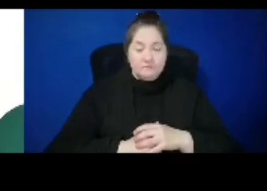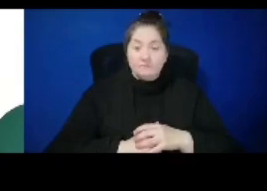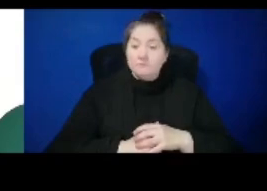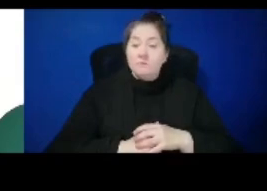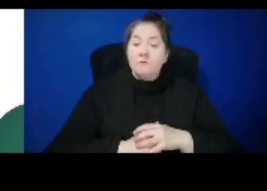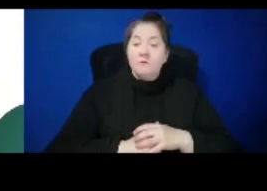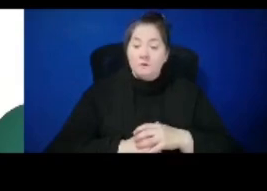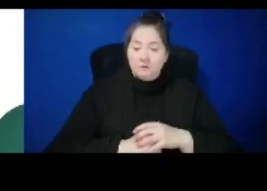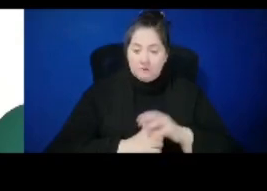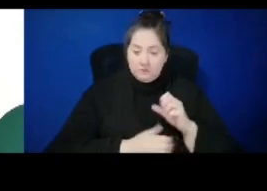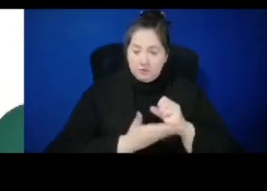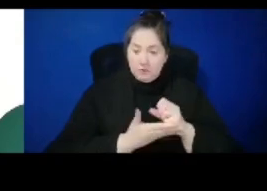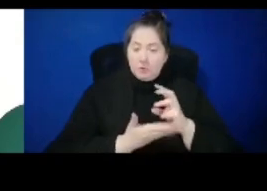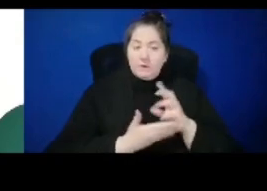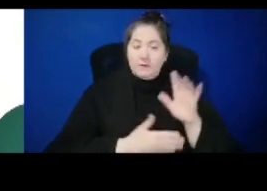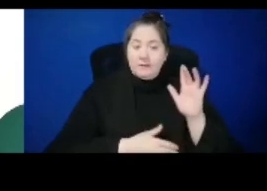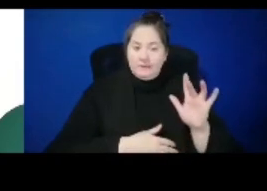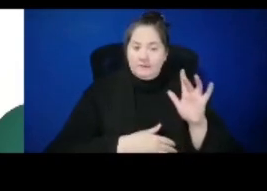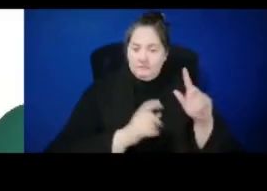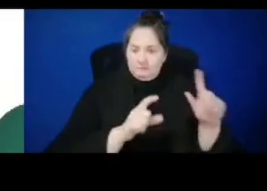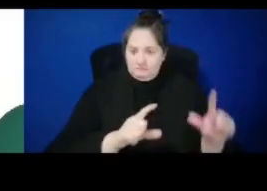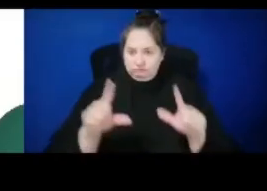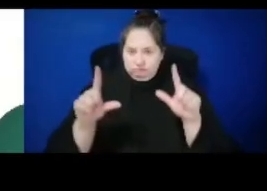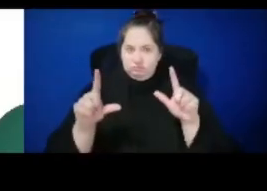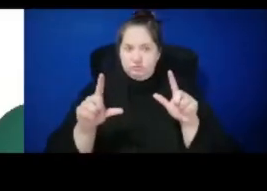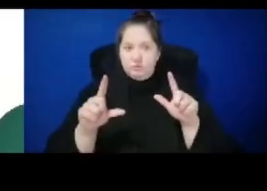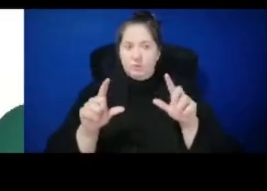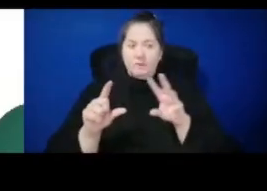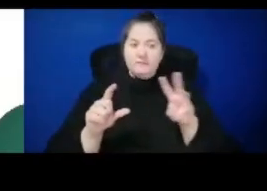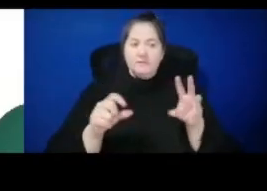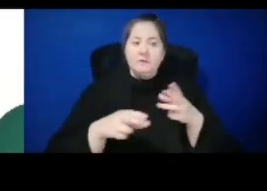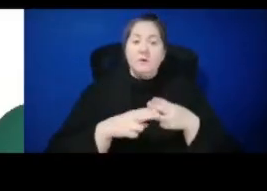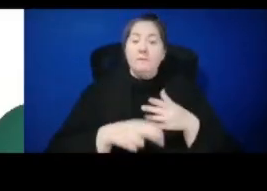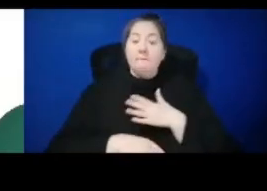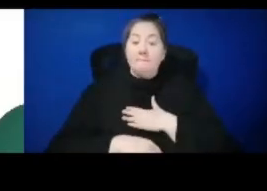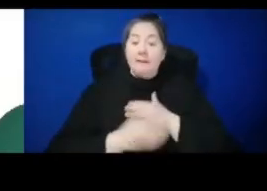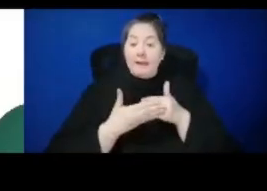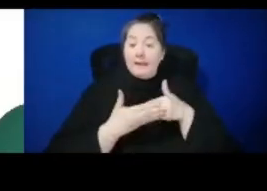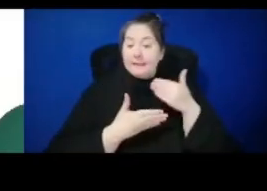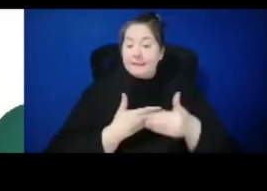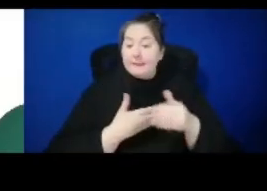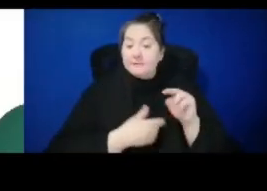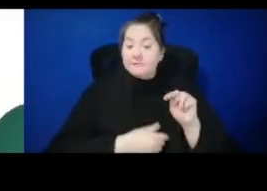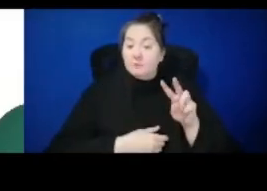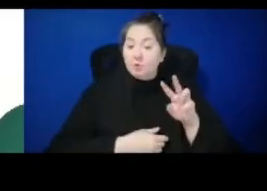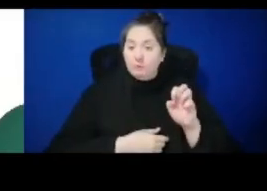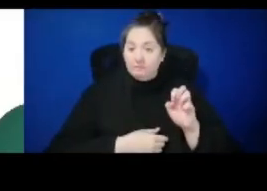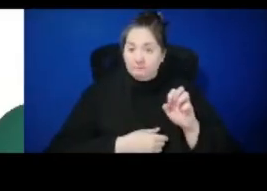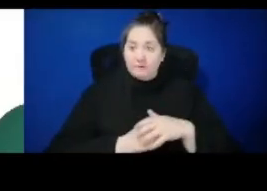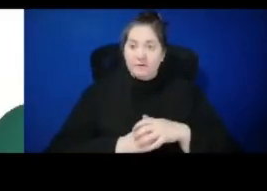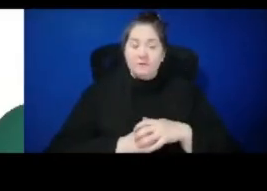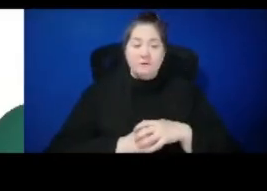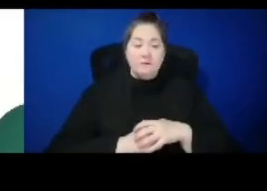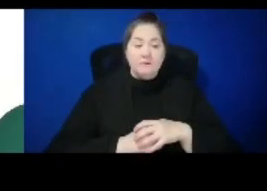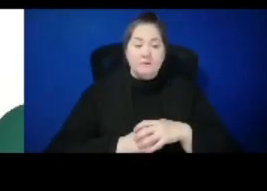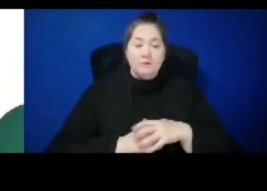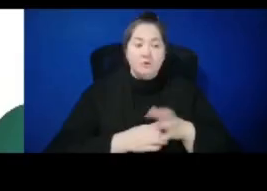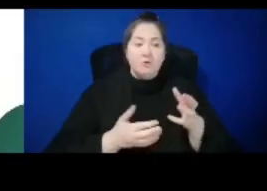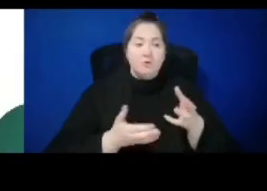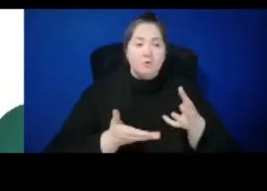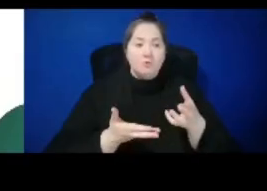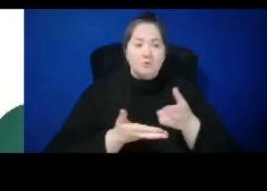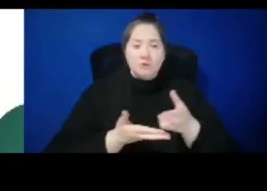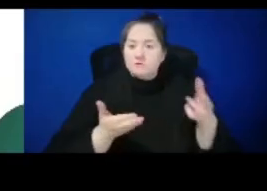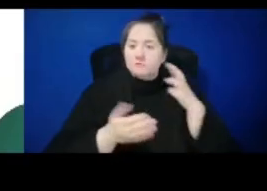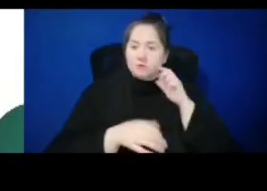when you click on the link is that a page opens on a website that's called My Next Move. My Next Move is a resource for job seekers